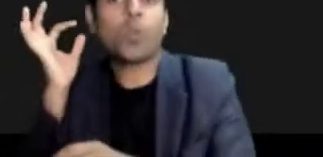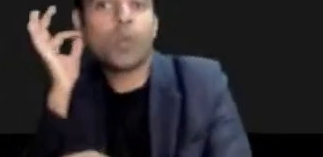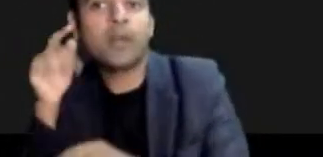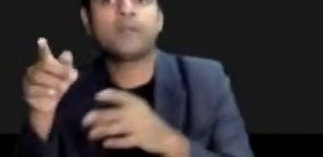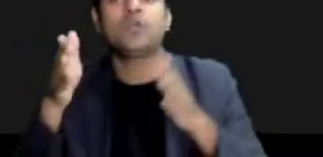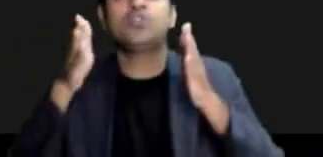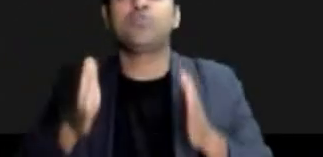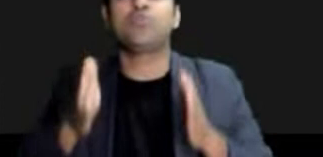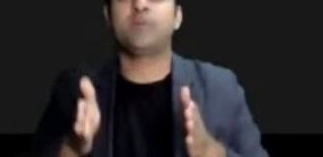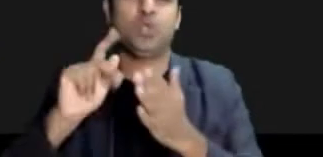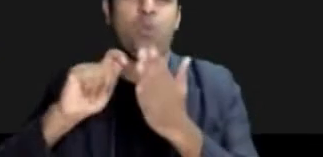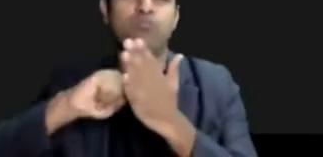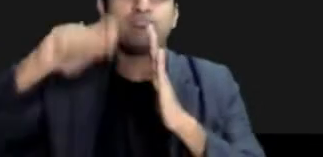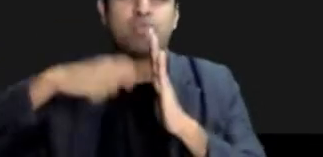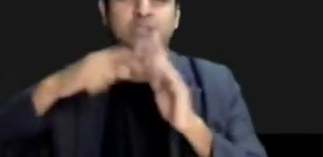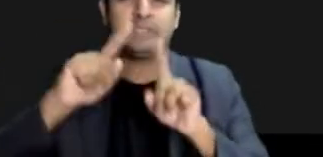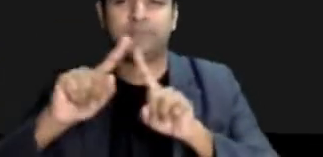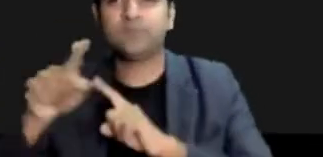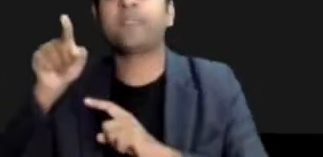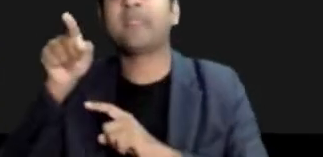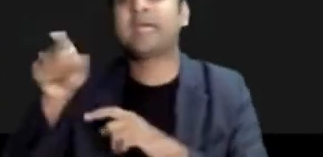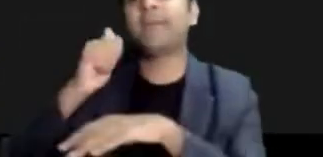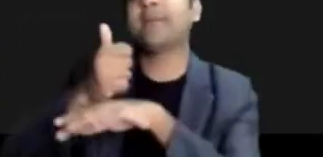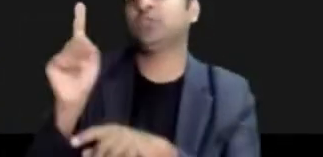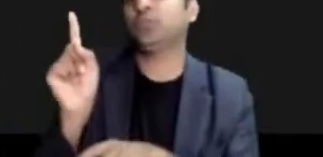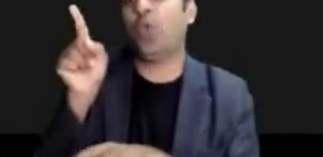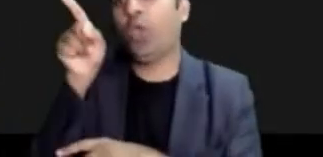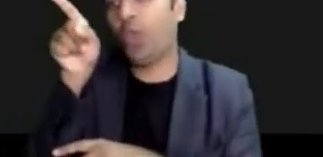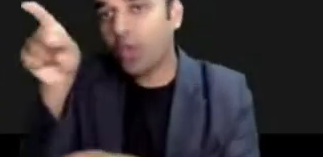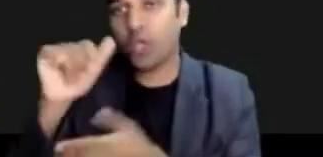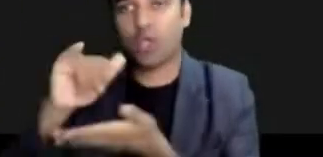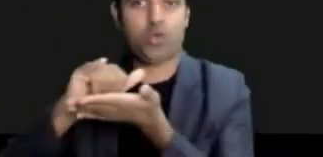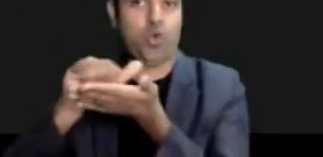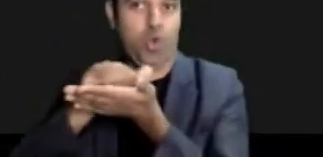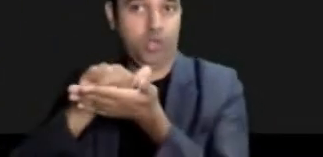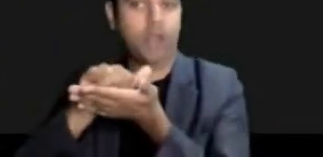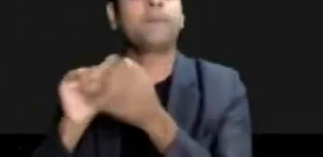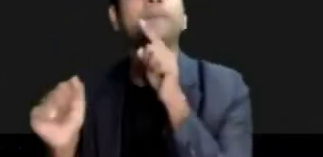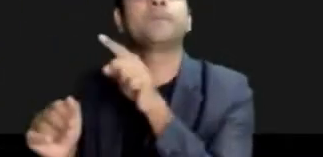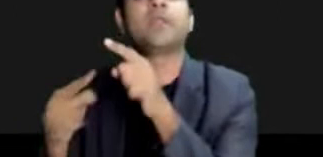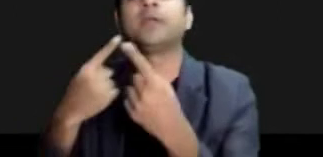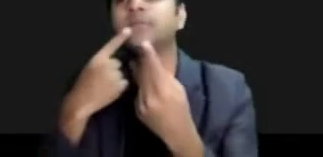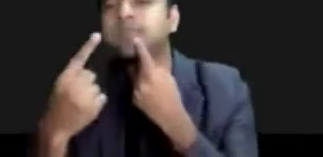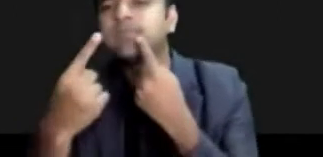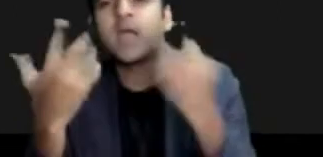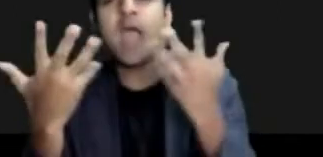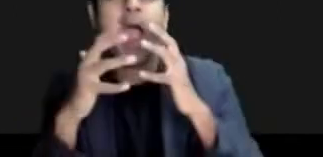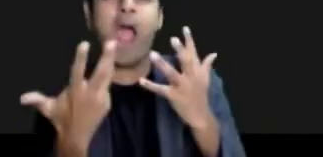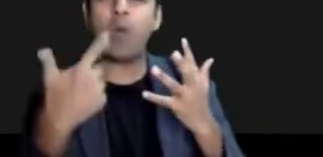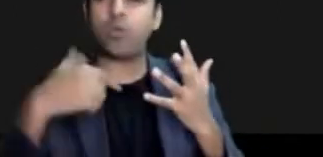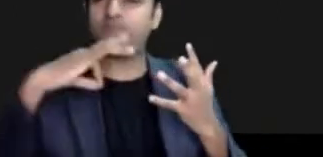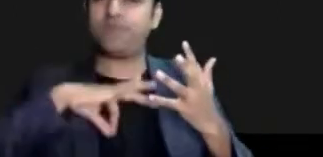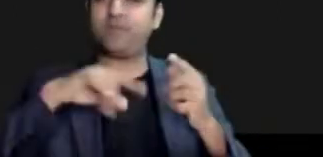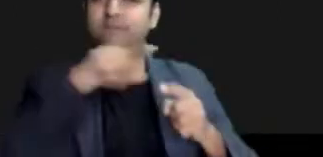our session today. So please hold your questions till the end. And welcome to Ms. Ilham. We'd like to hear from